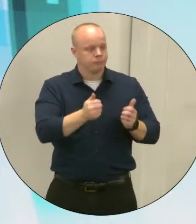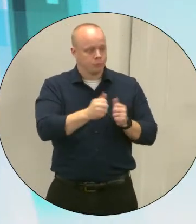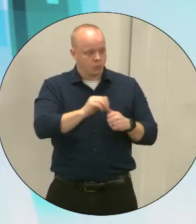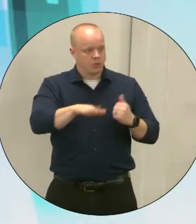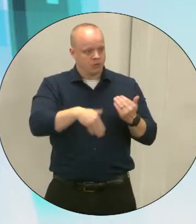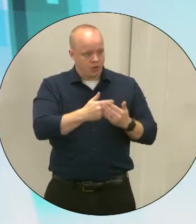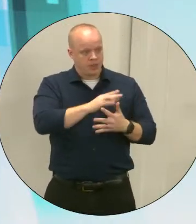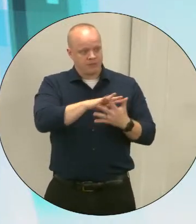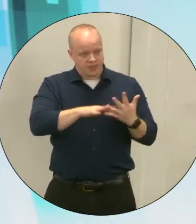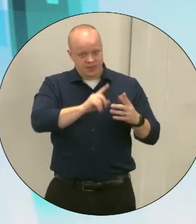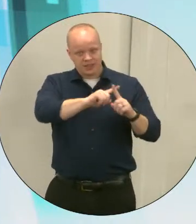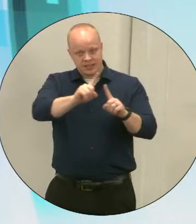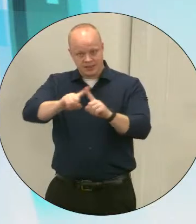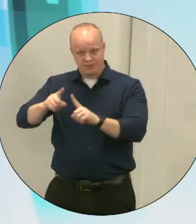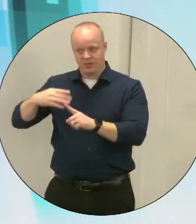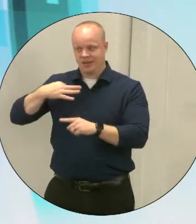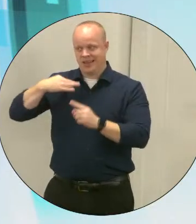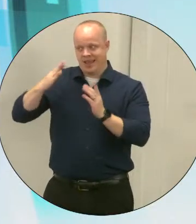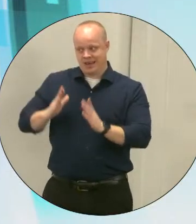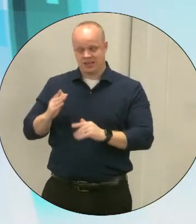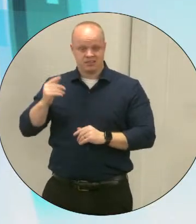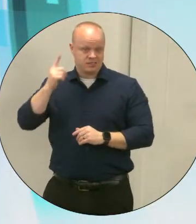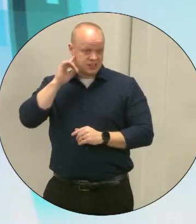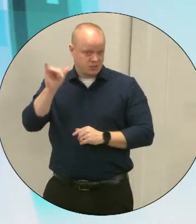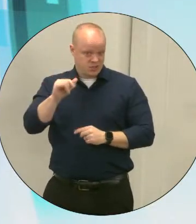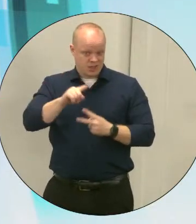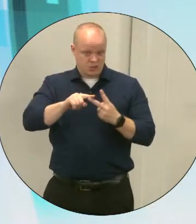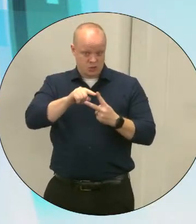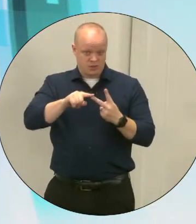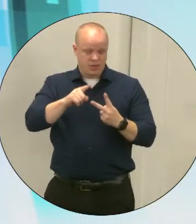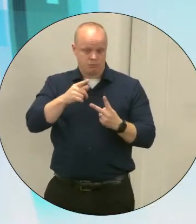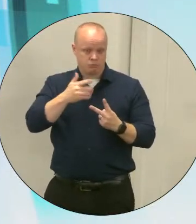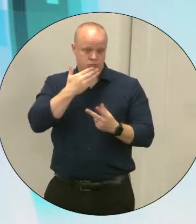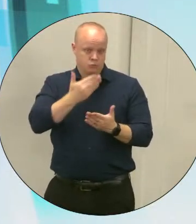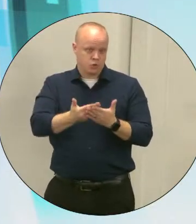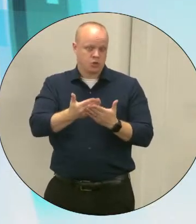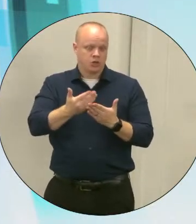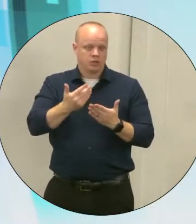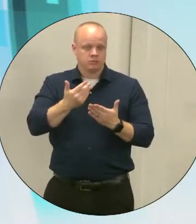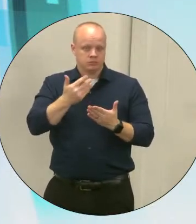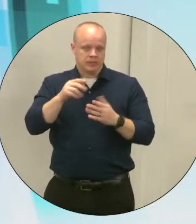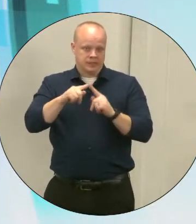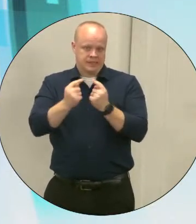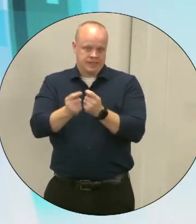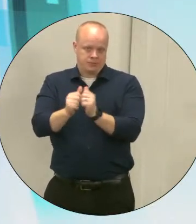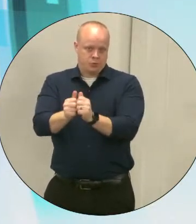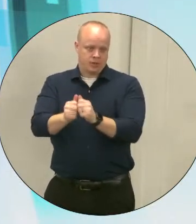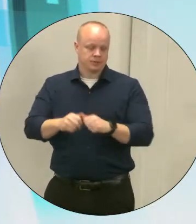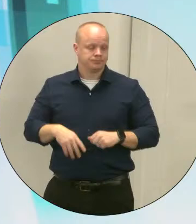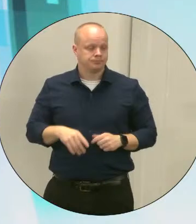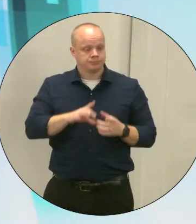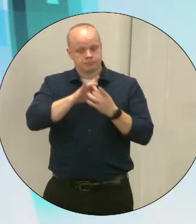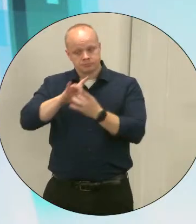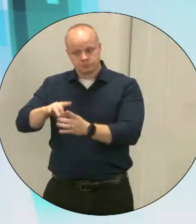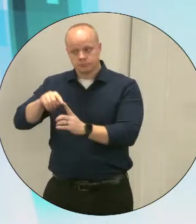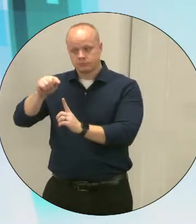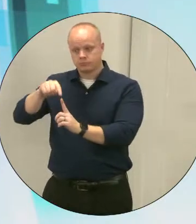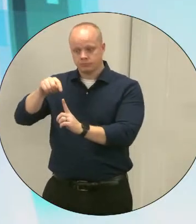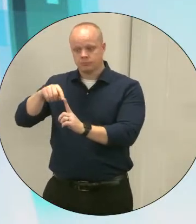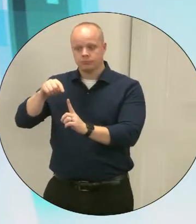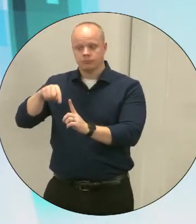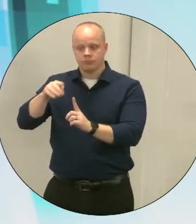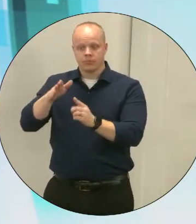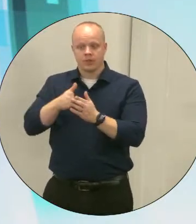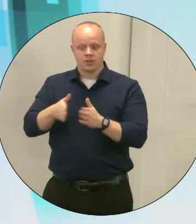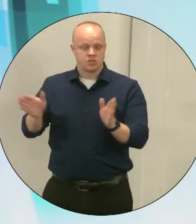all of the different candidates, it sounds like the two of them would make a really dynamic duo. In regards to this